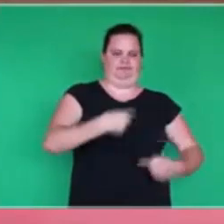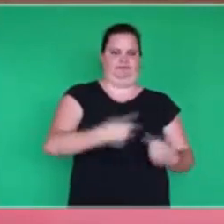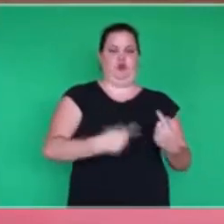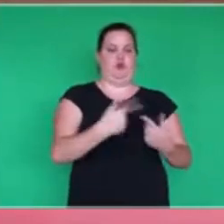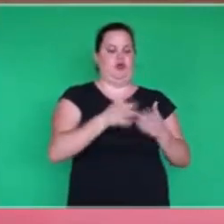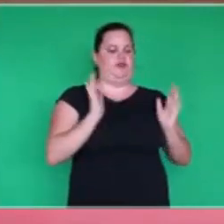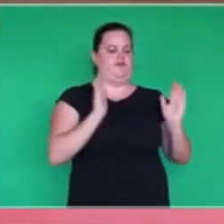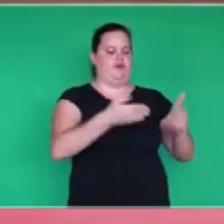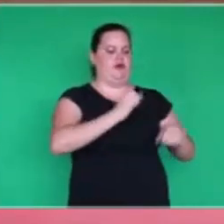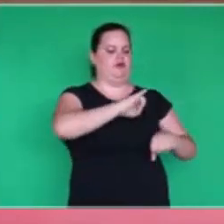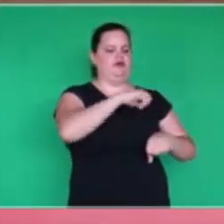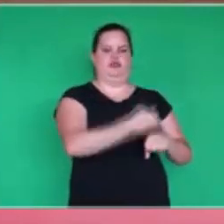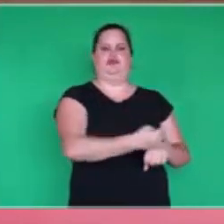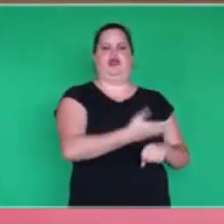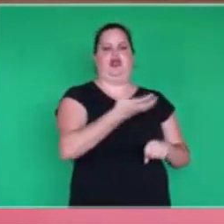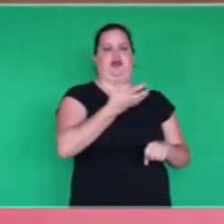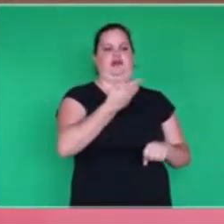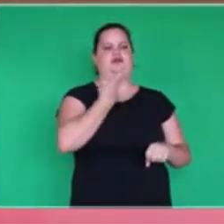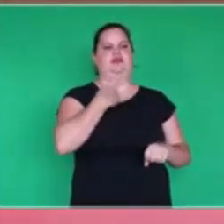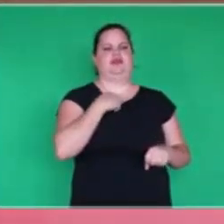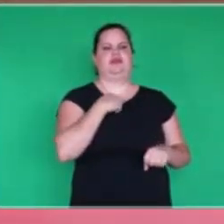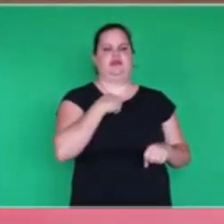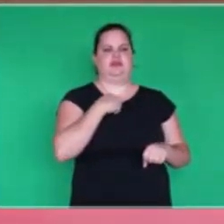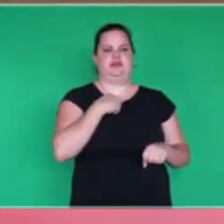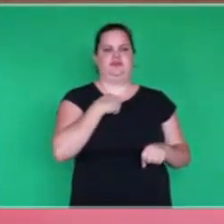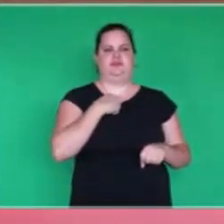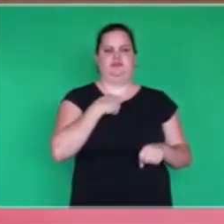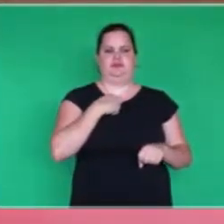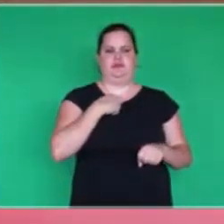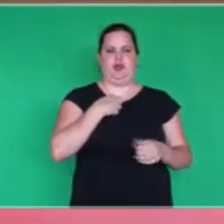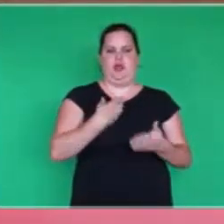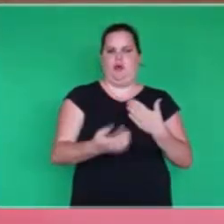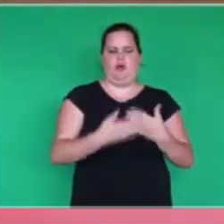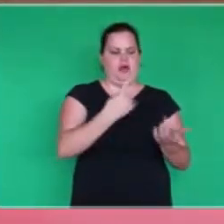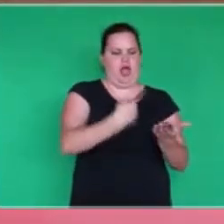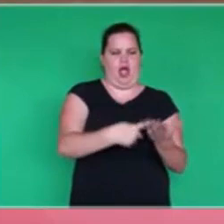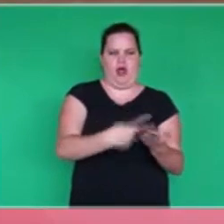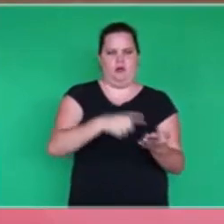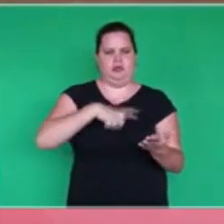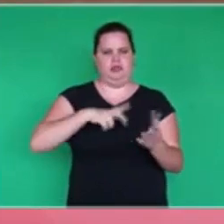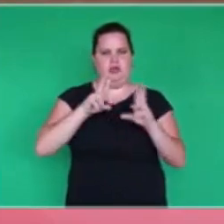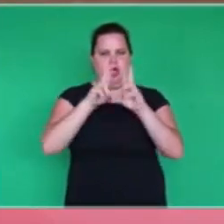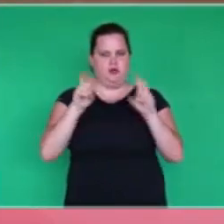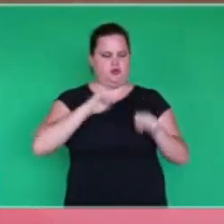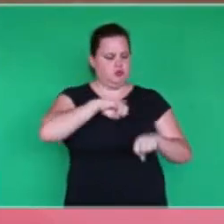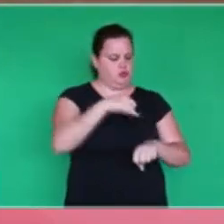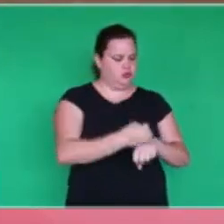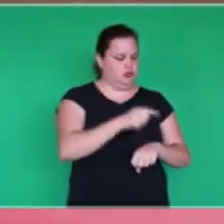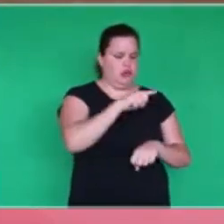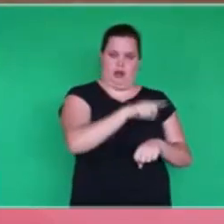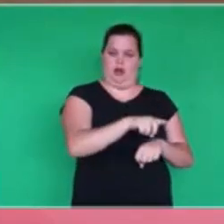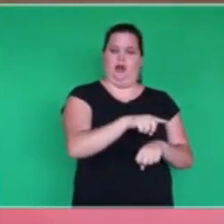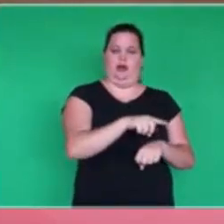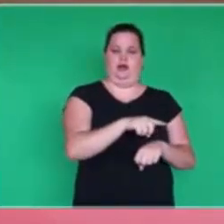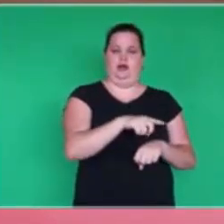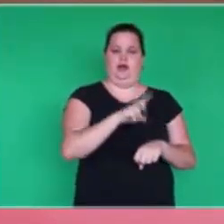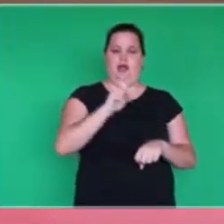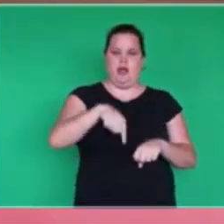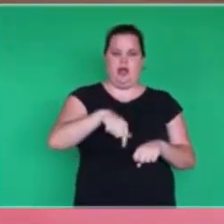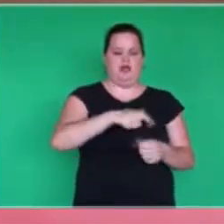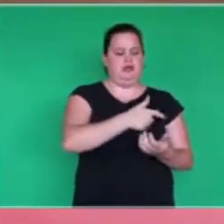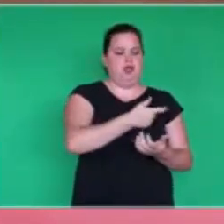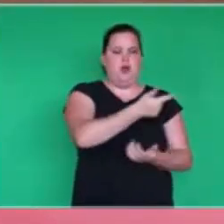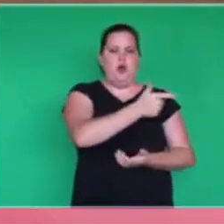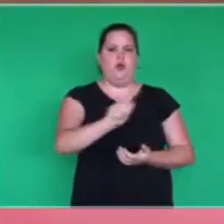Tribulation. The church will be raptured. The world shall remain. Israel shall remain